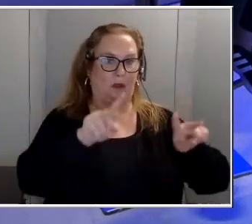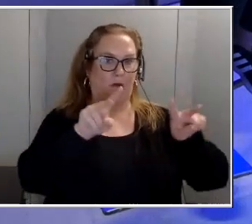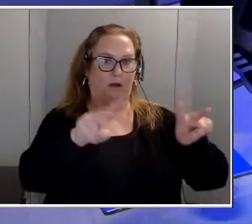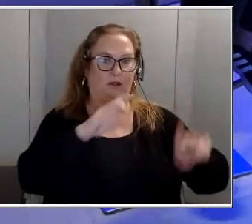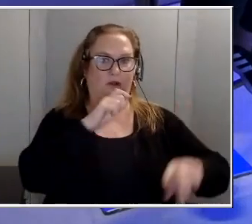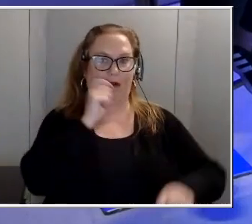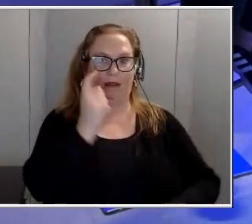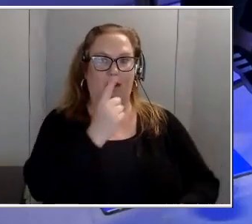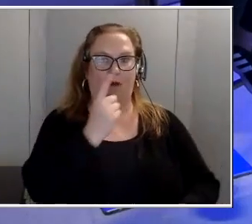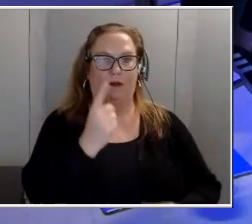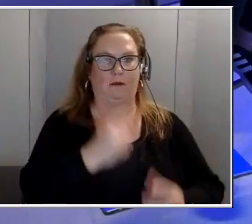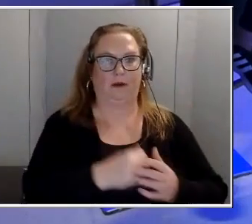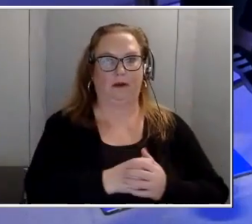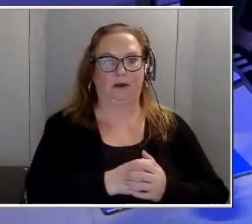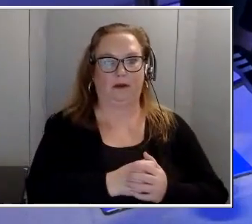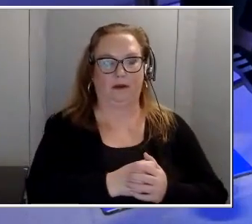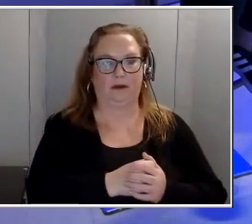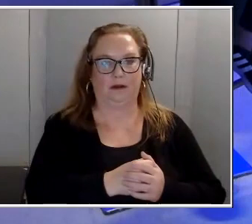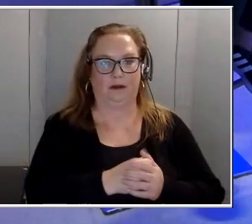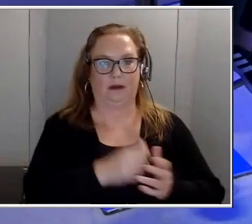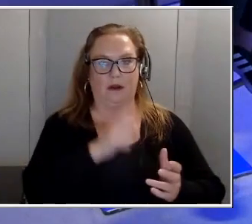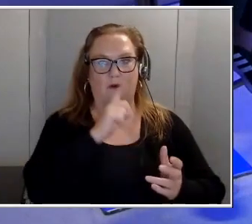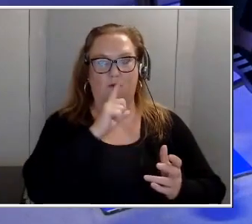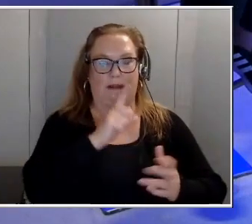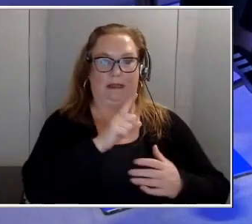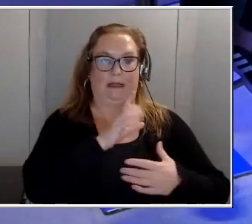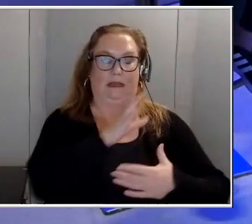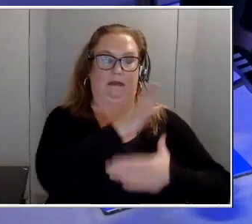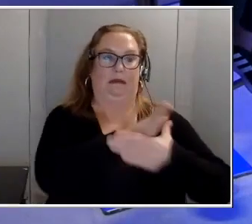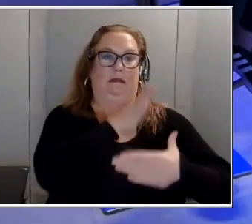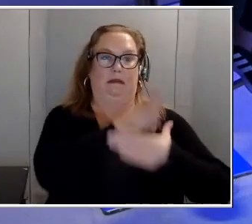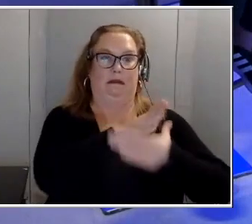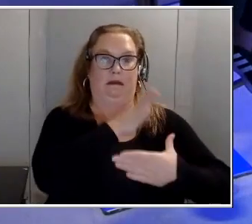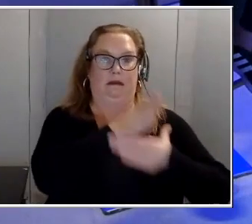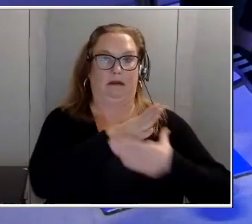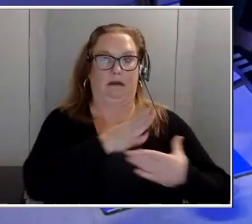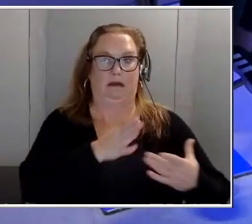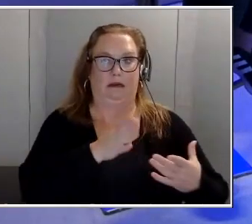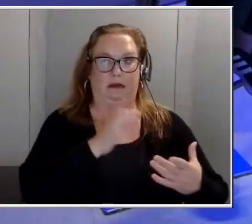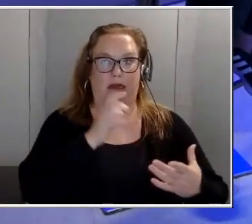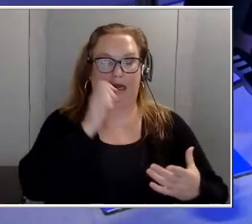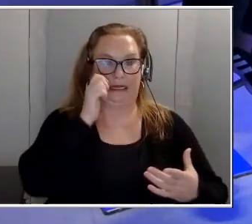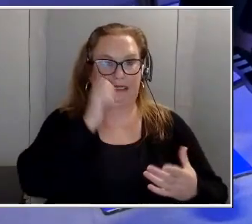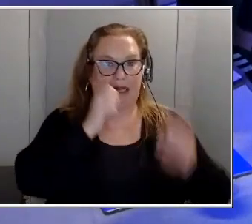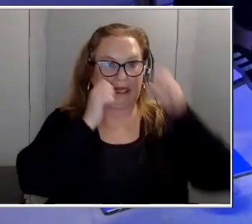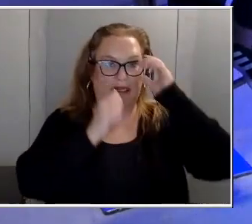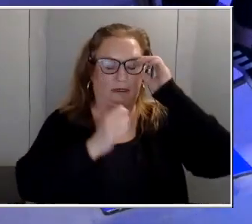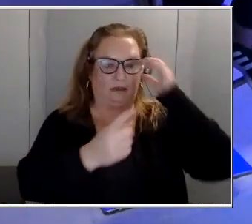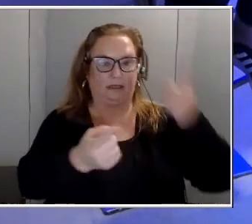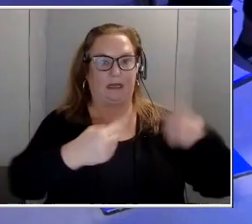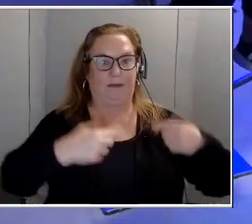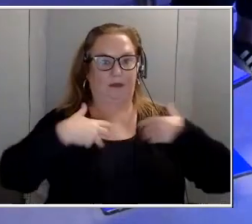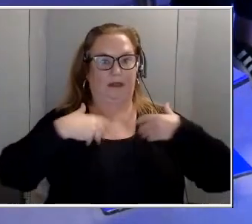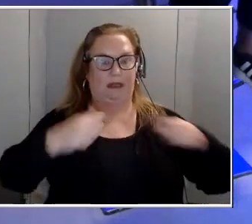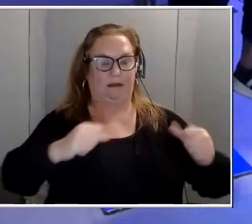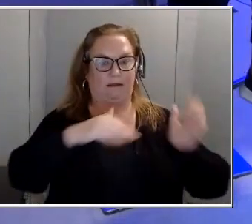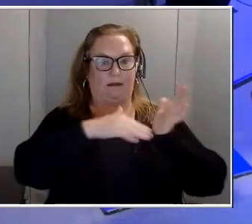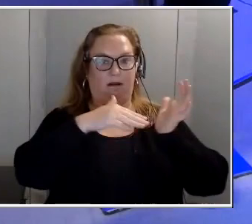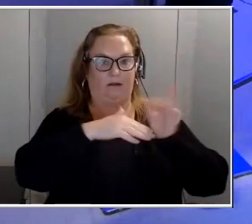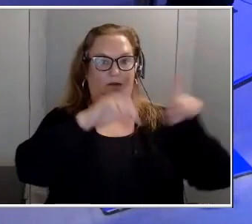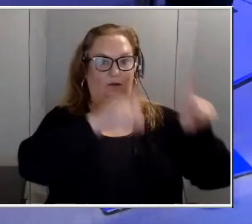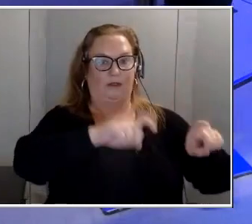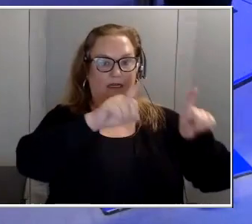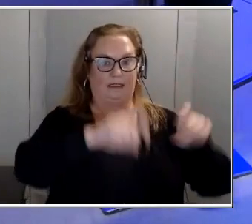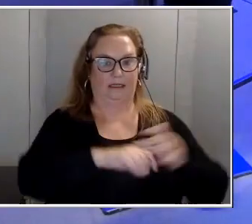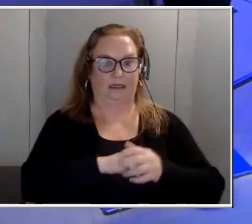ones. You're saying this really interrupted. You said interrupted you being able just to come here to the health system to spend a day testing. Yeah,